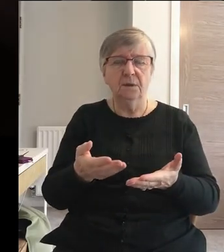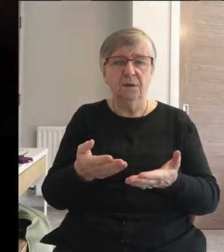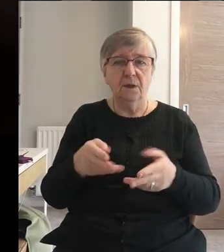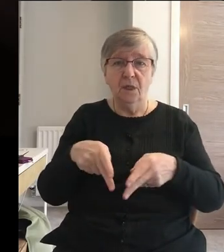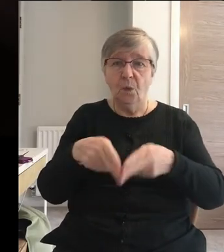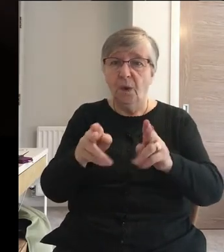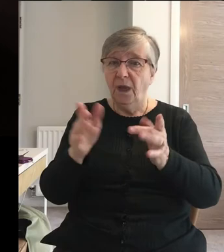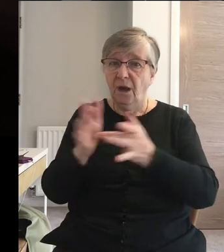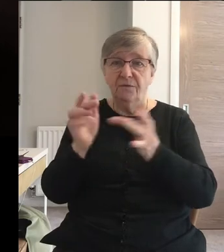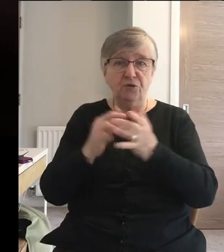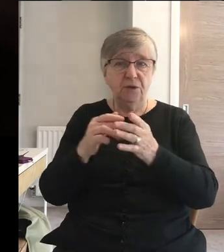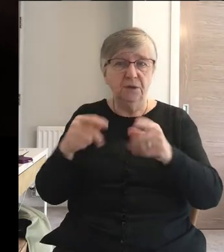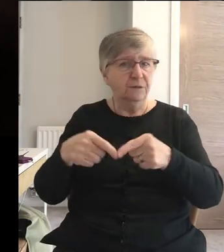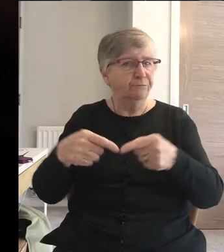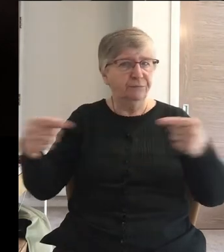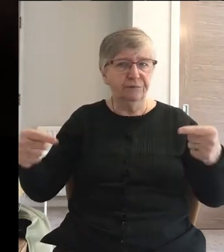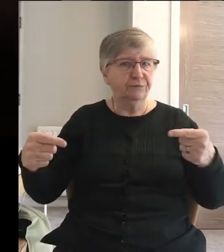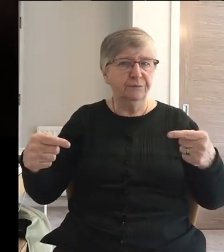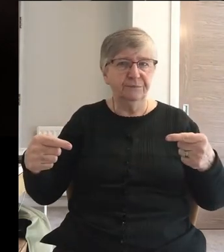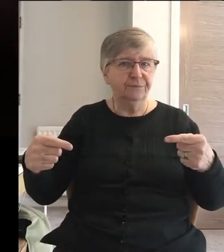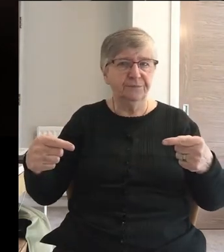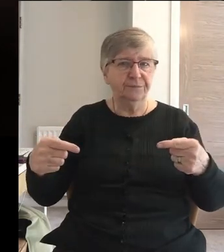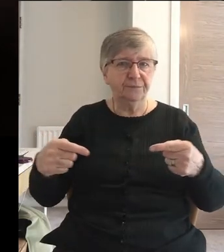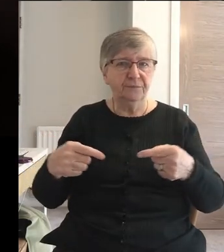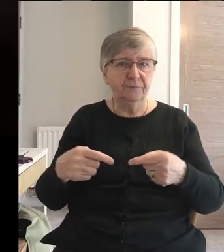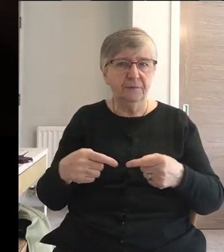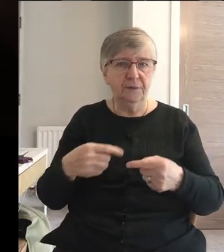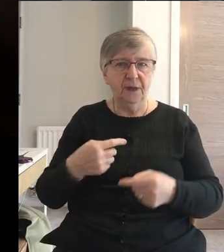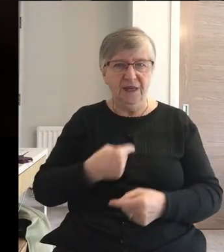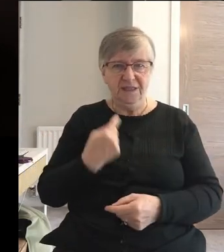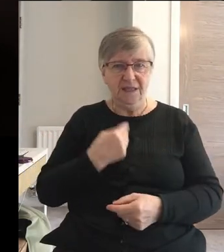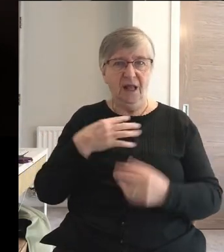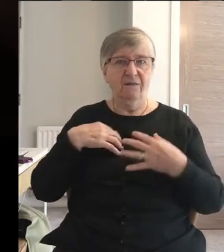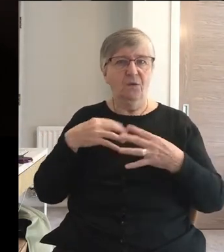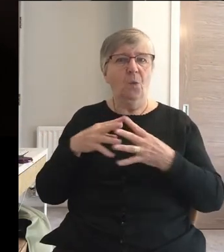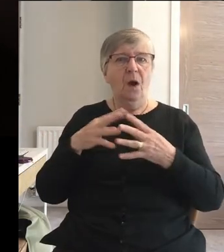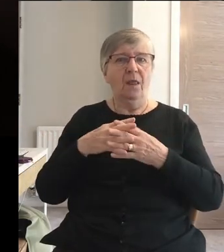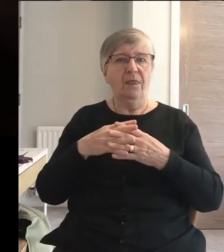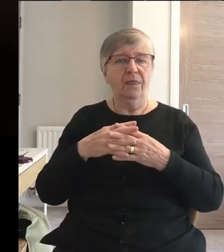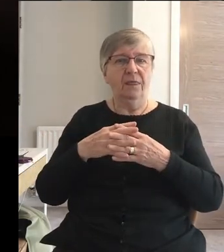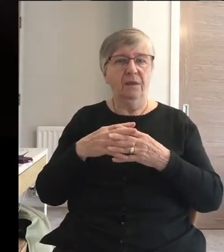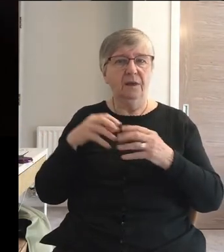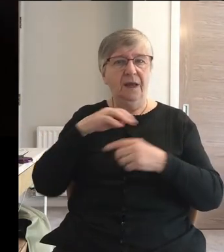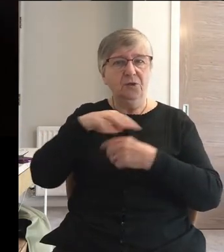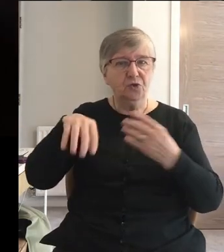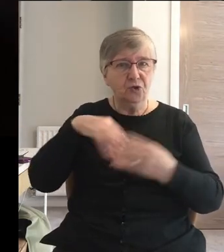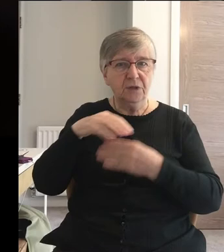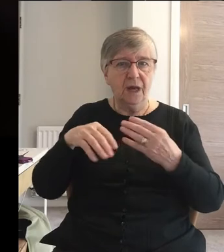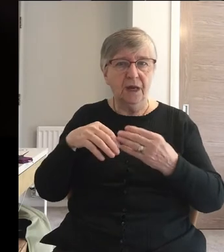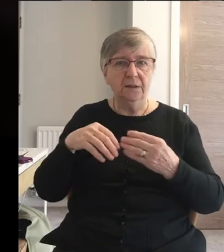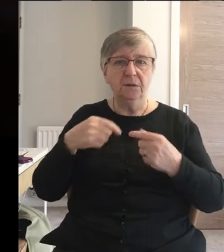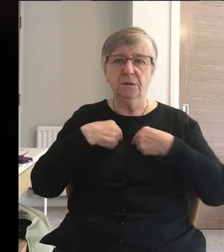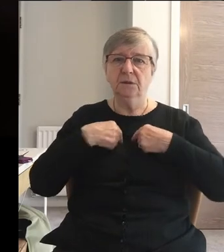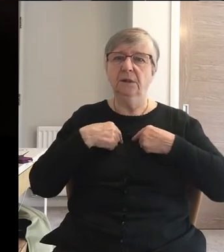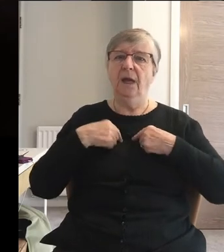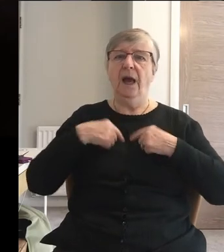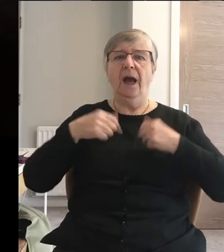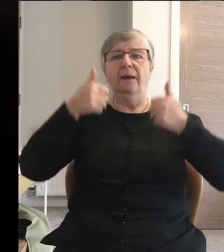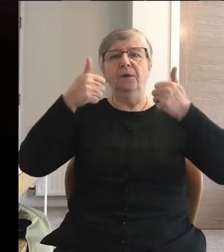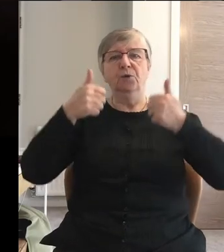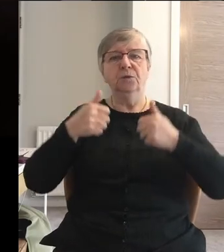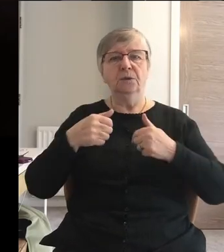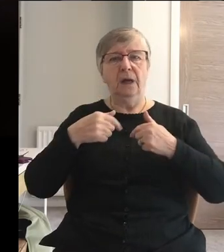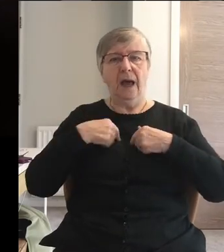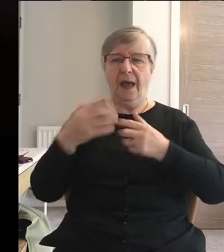way of Jesus clashes with that. Self-worth in our society is by bigging ourselves up,